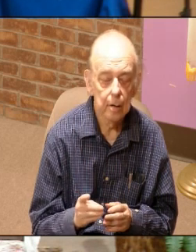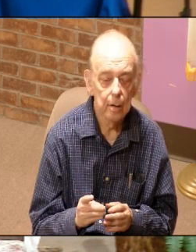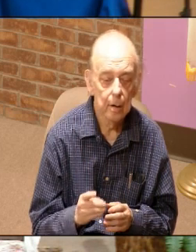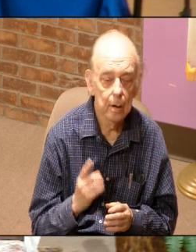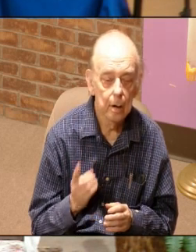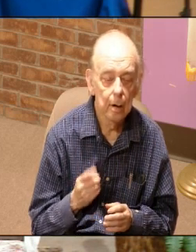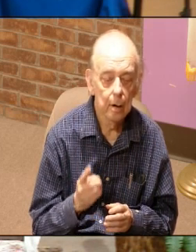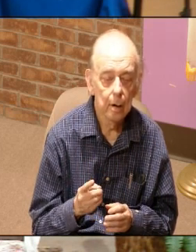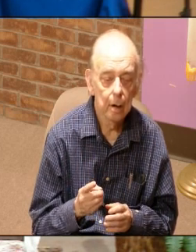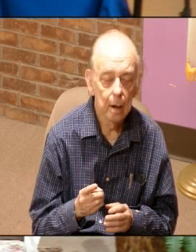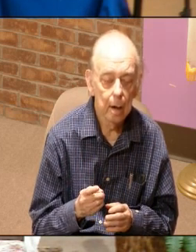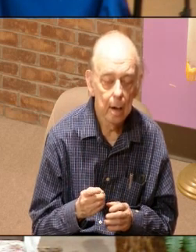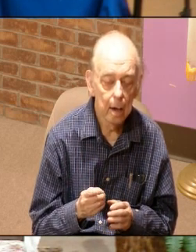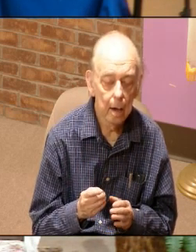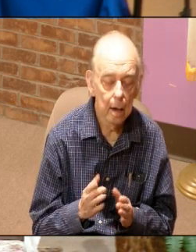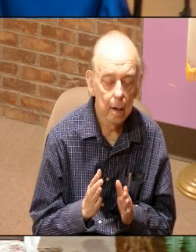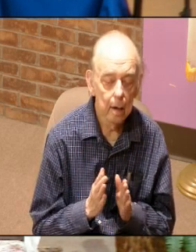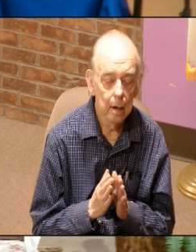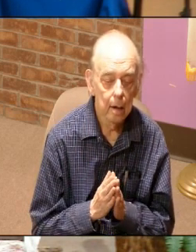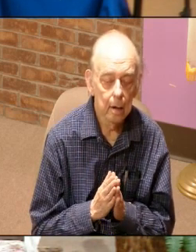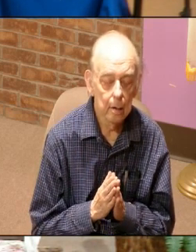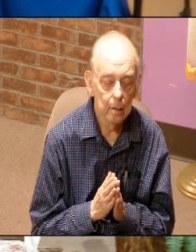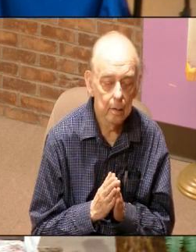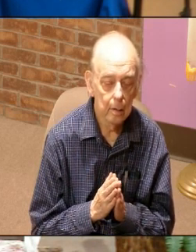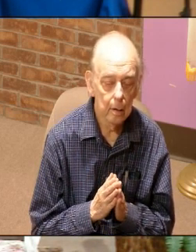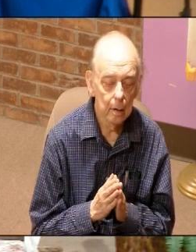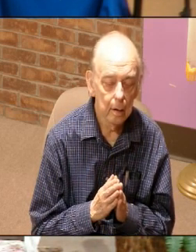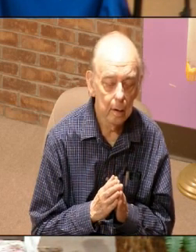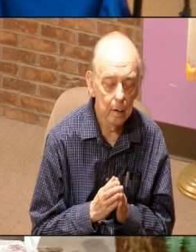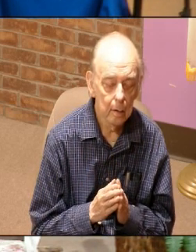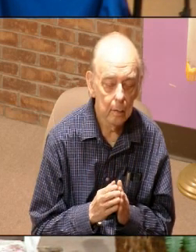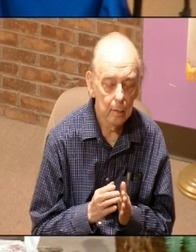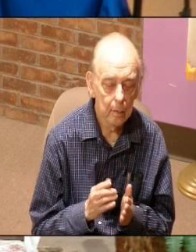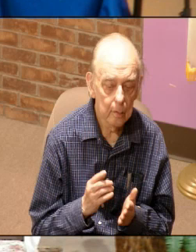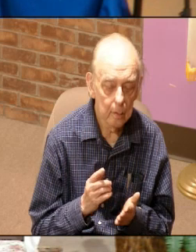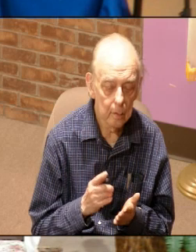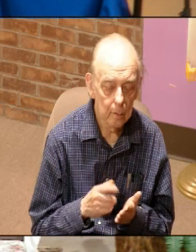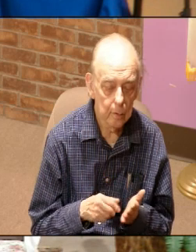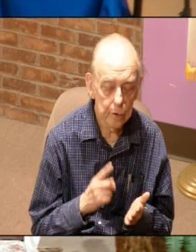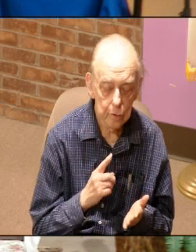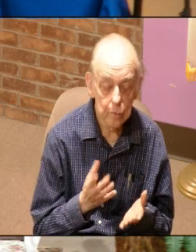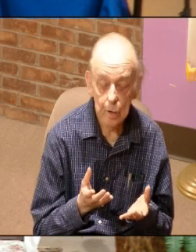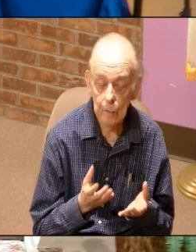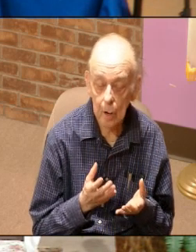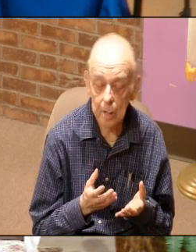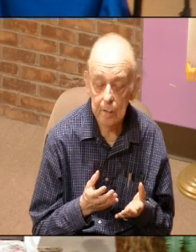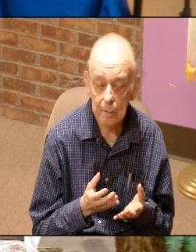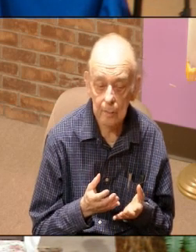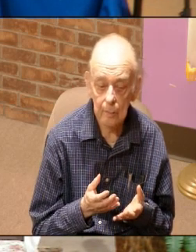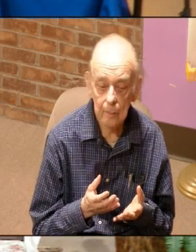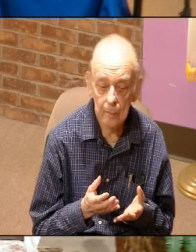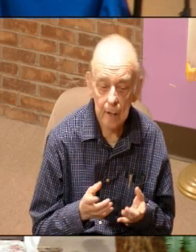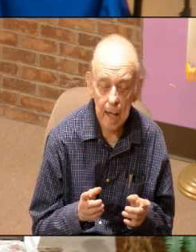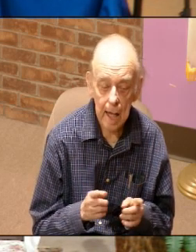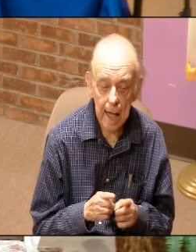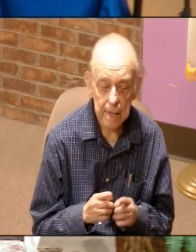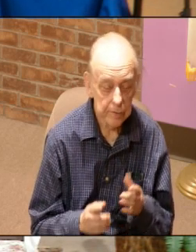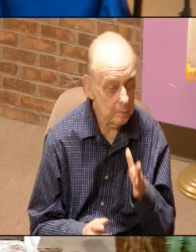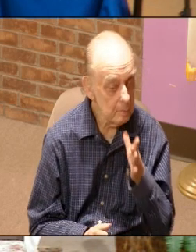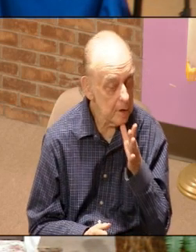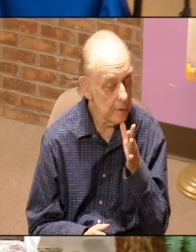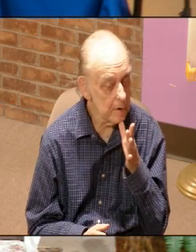I think if I really was to ask what would you really want as a mother,